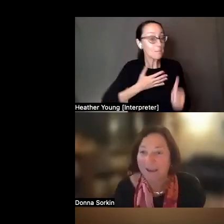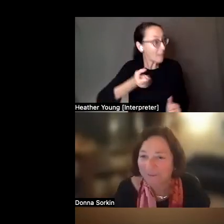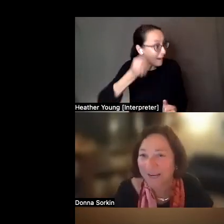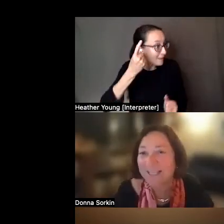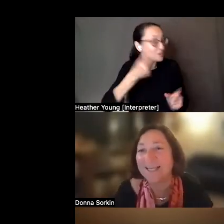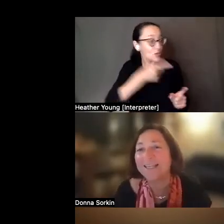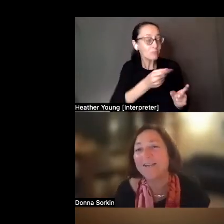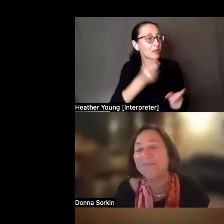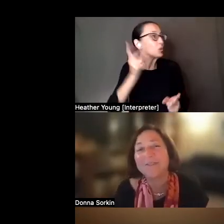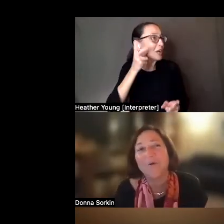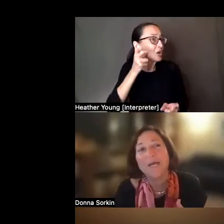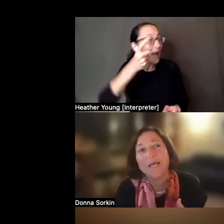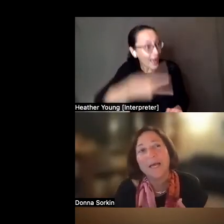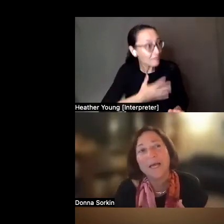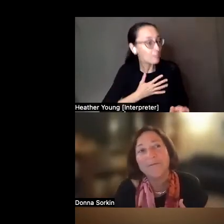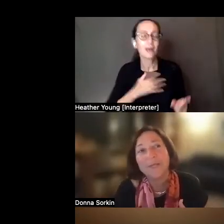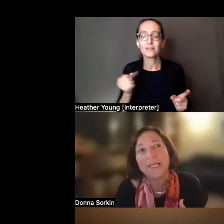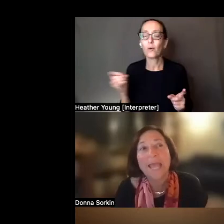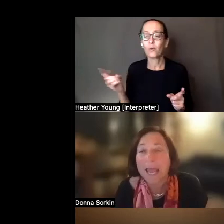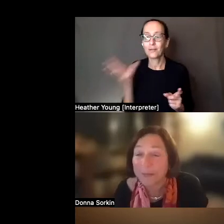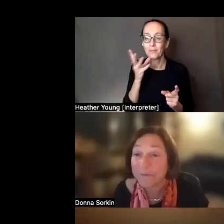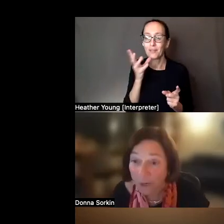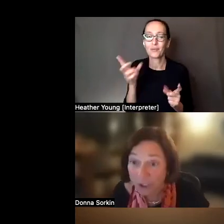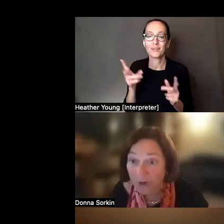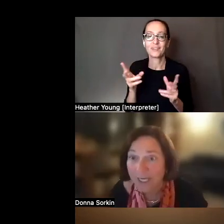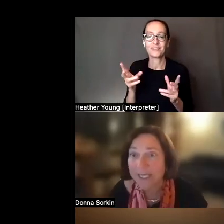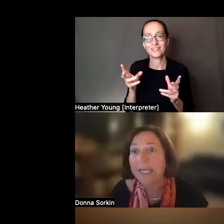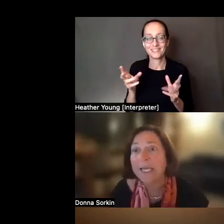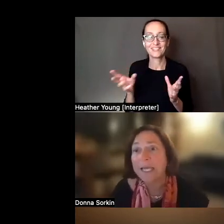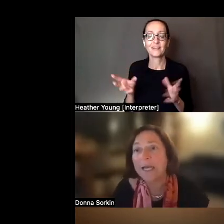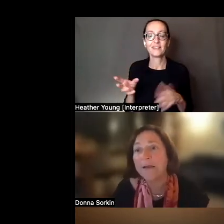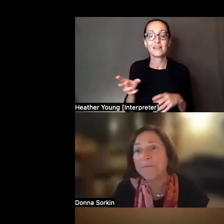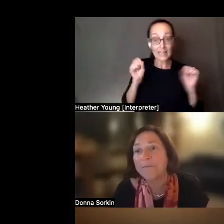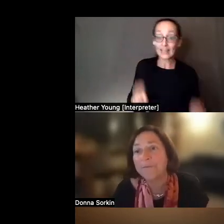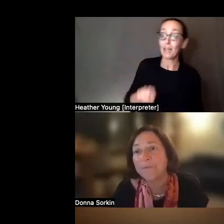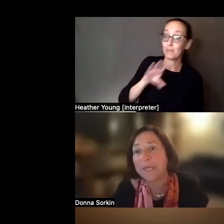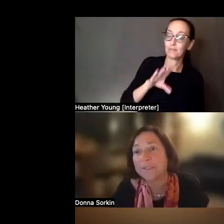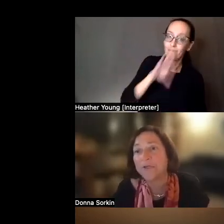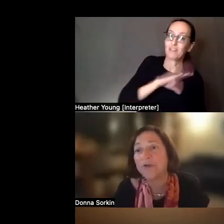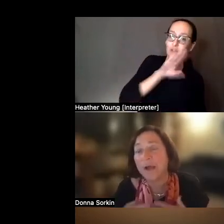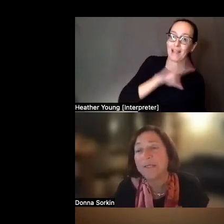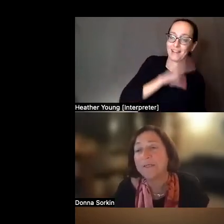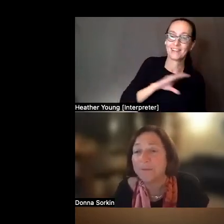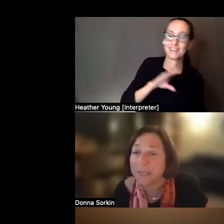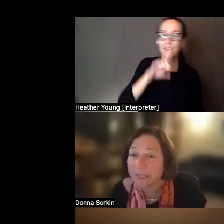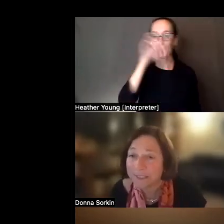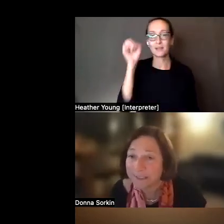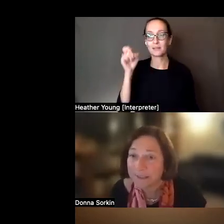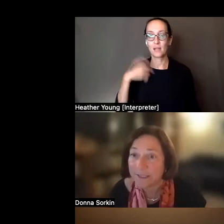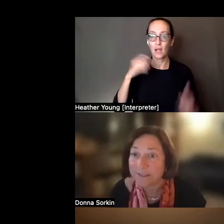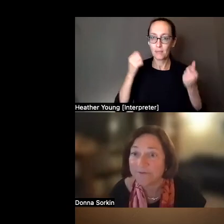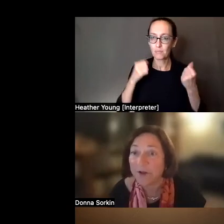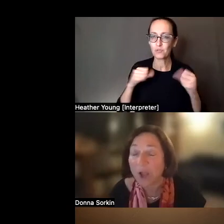half of what I said, so it can be frustrating because you're trying to do something